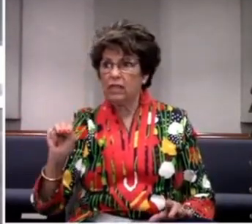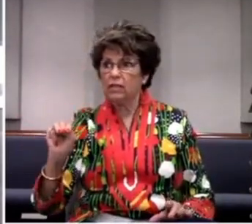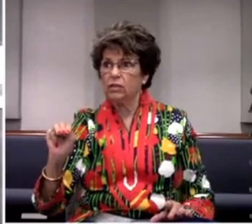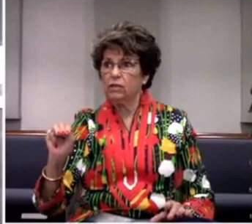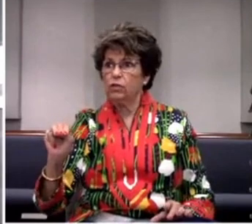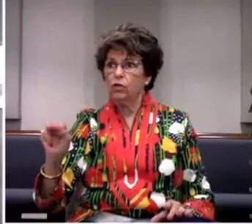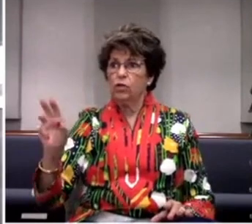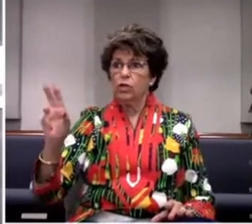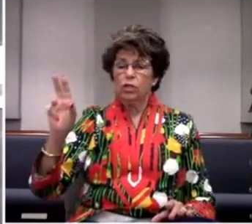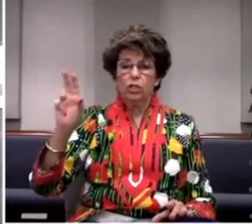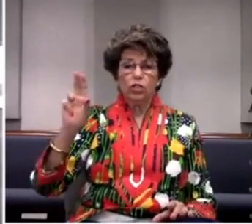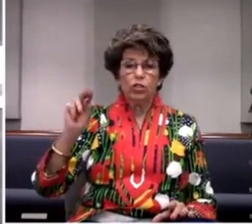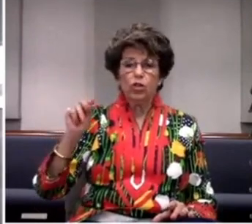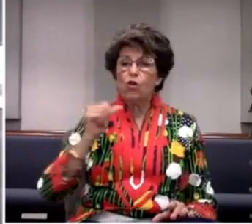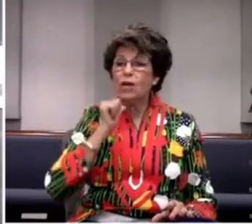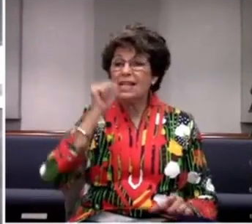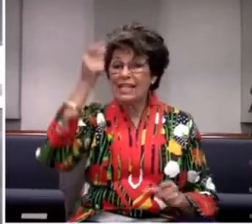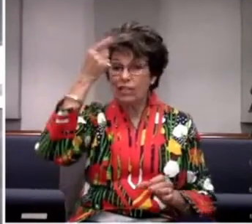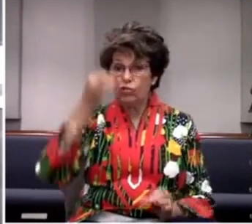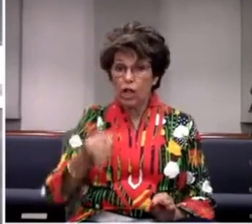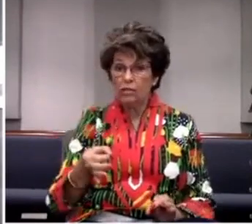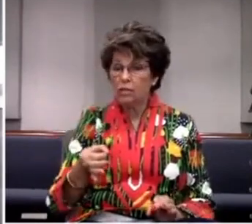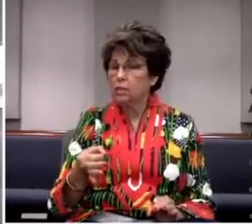no injustice.